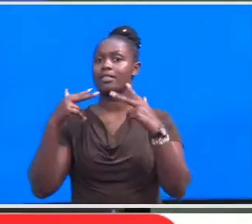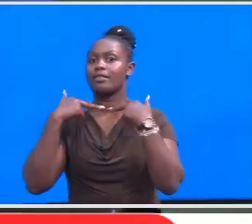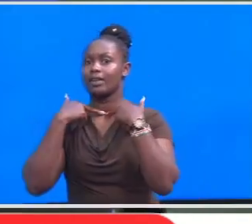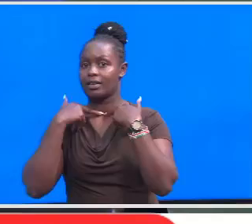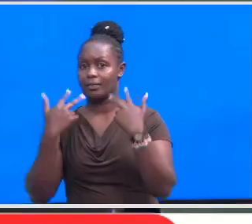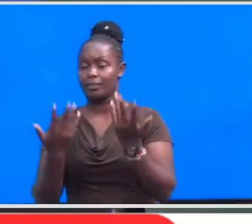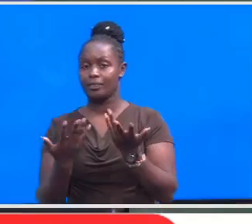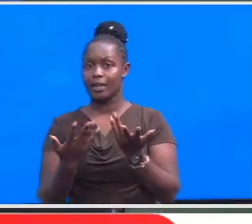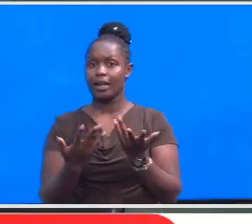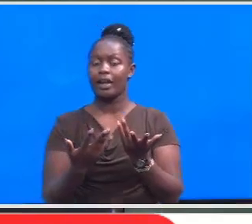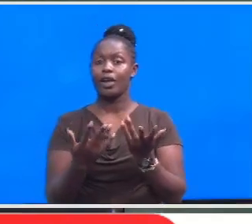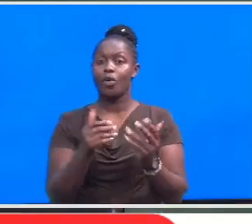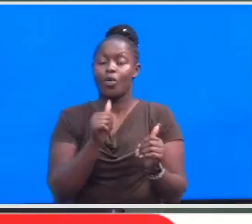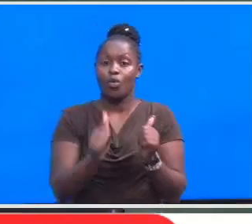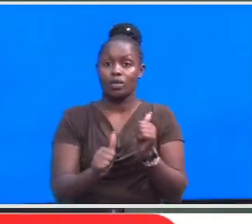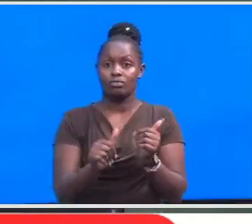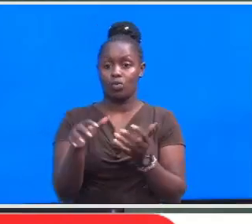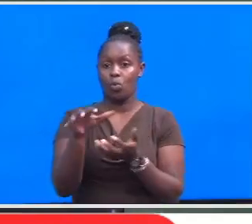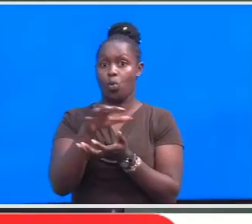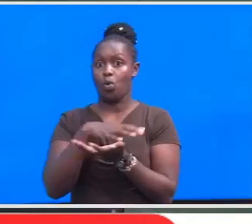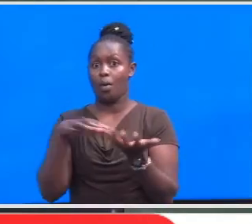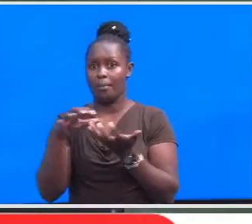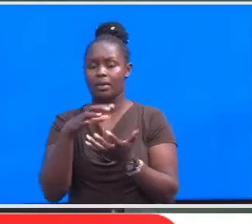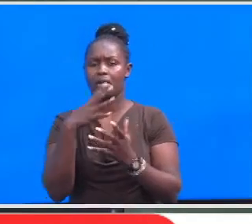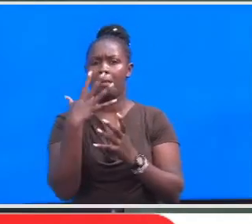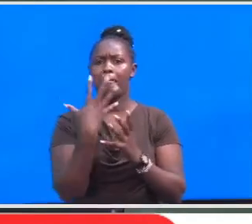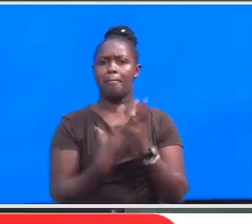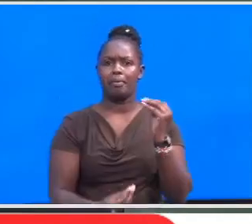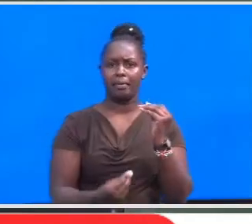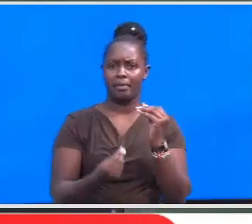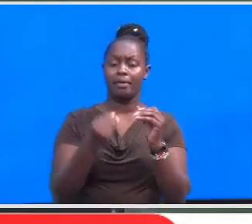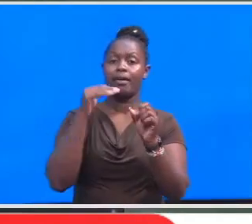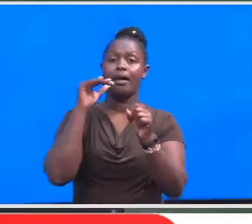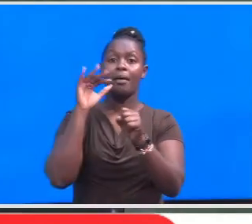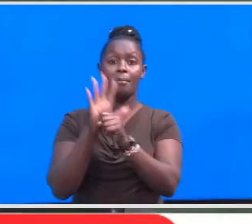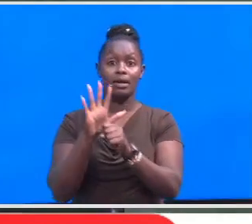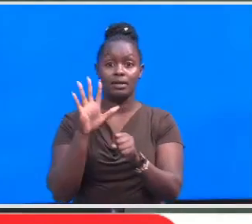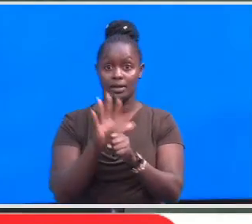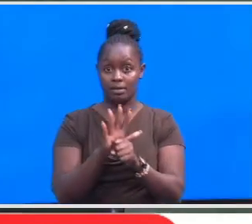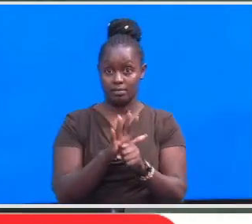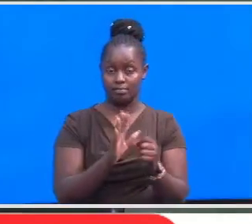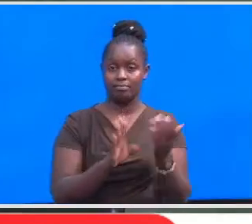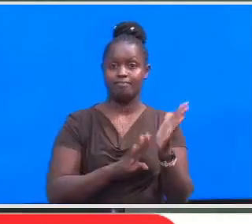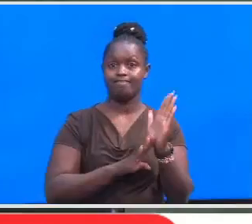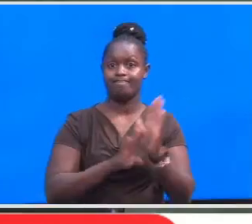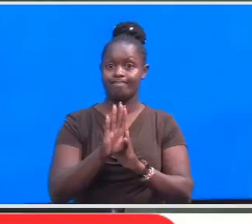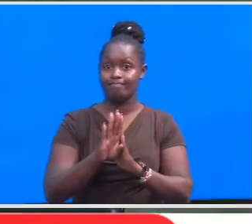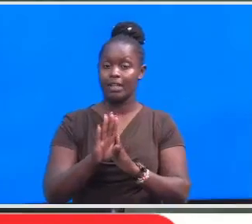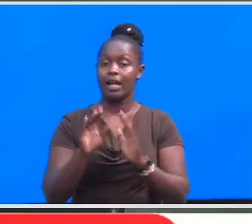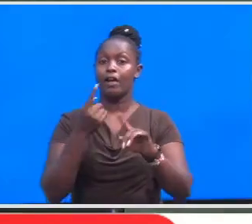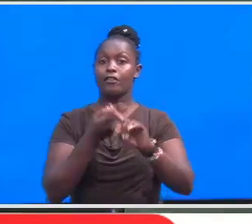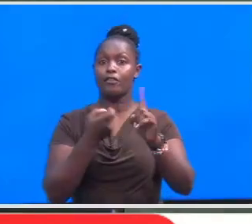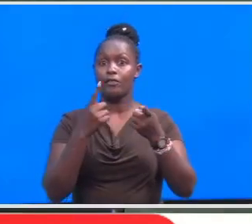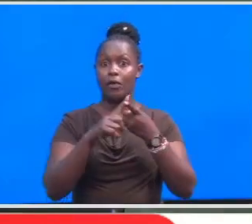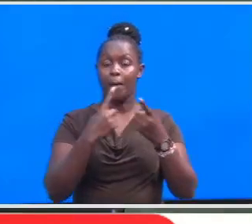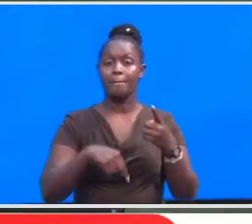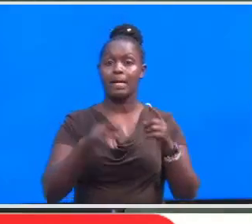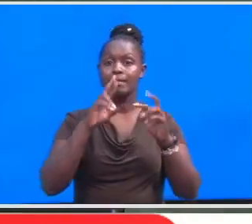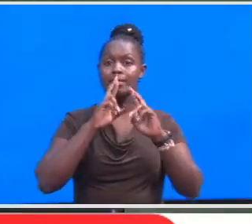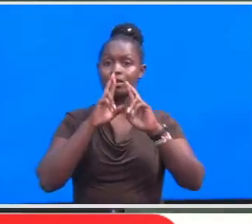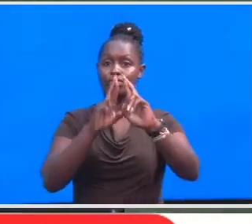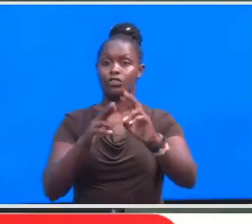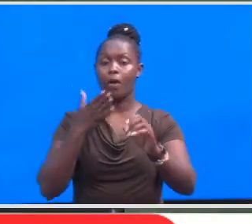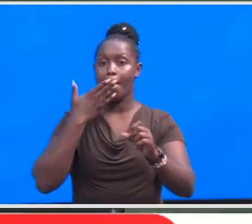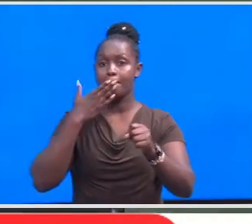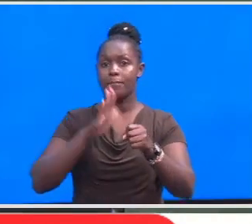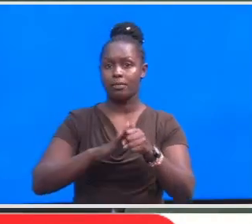victims, which complicate and frustrates multilateralism, is the inevitable result of promises